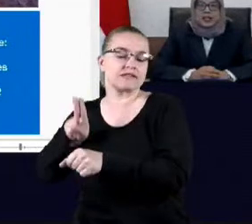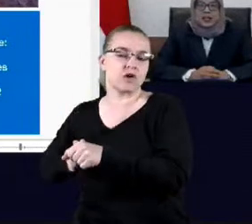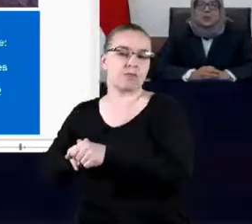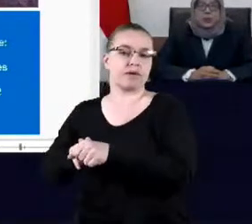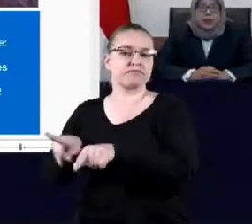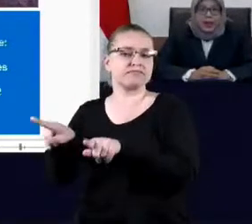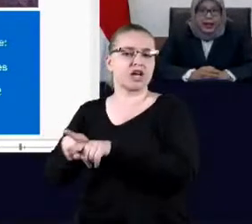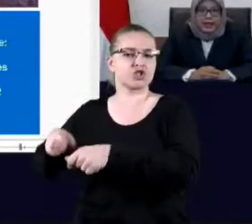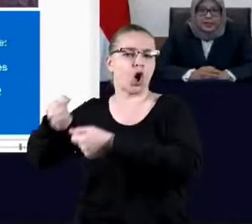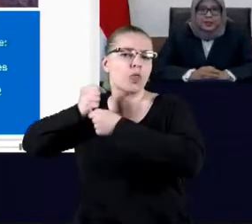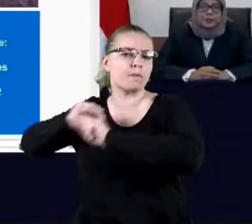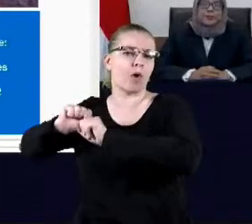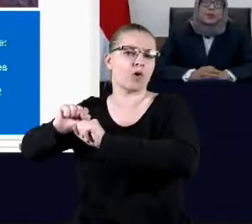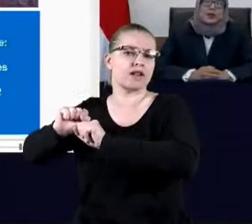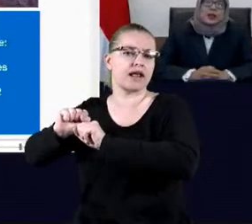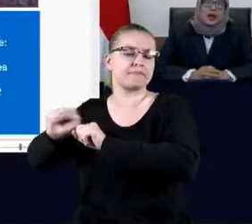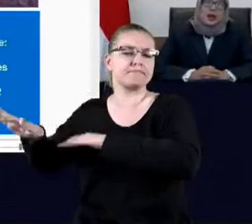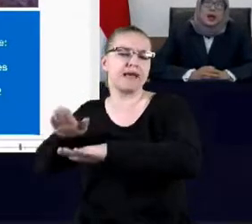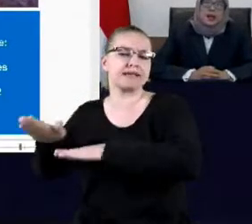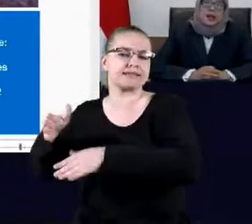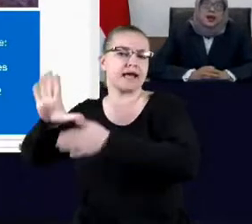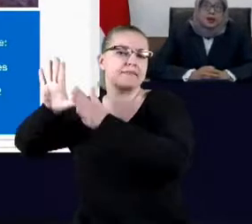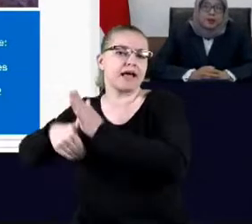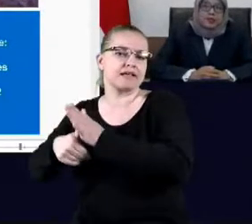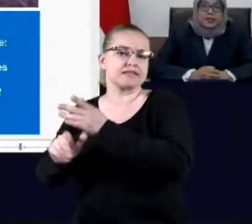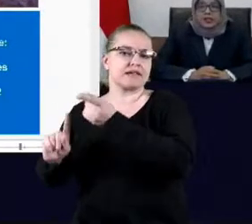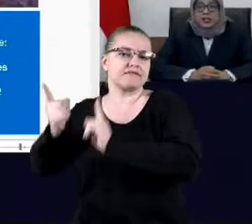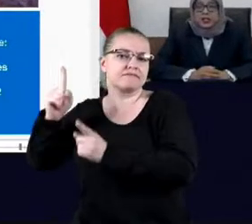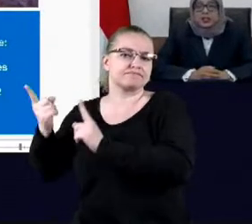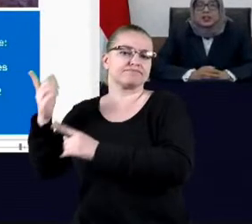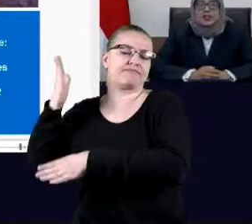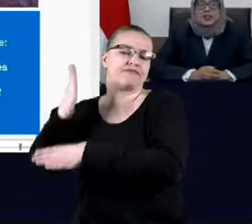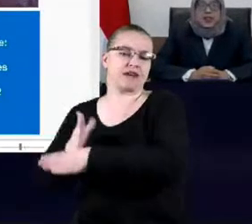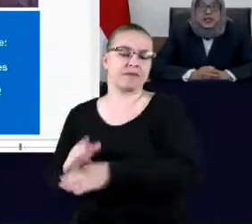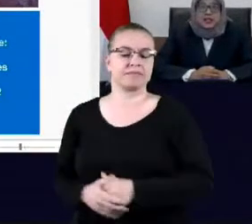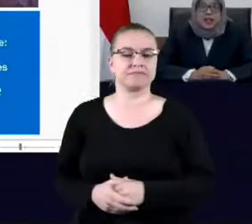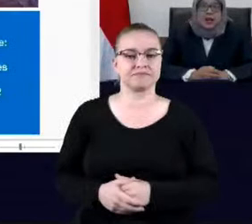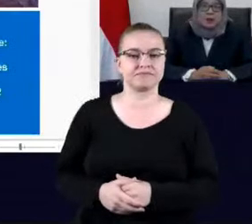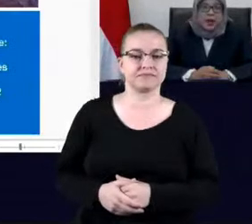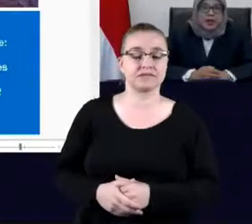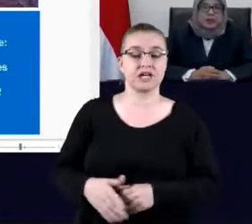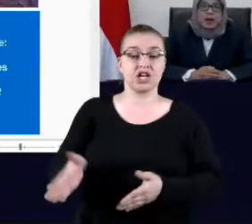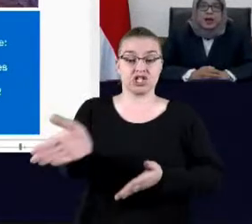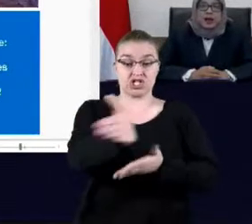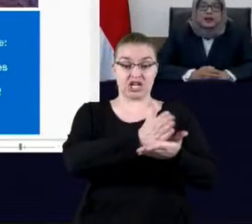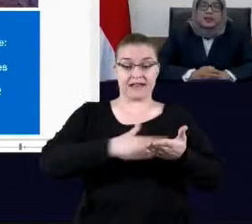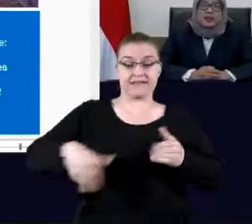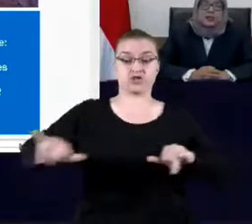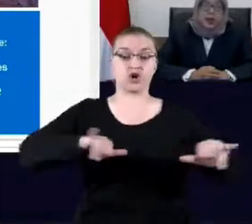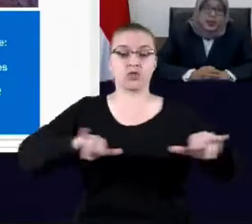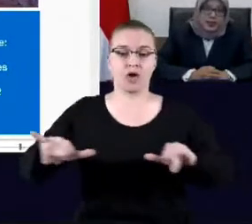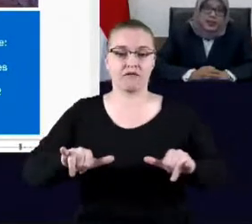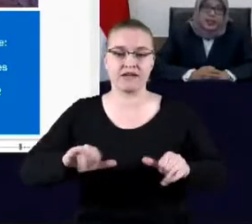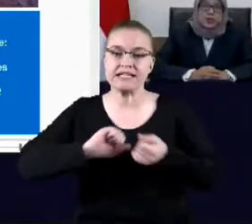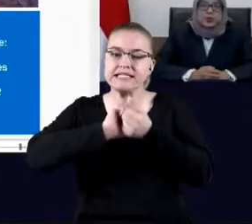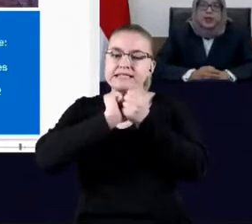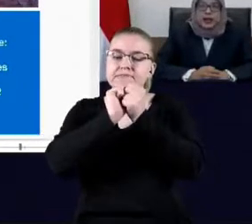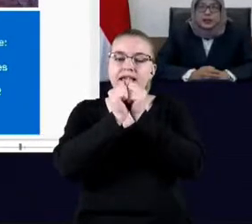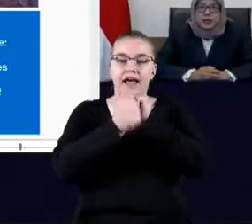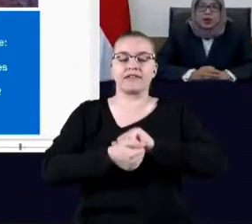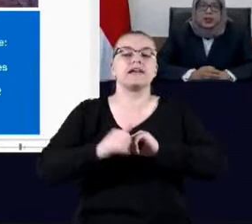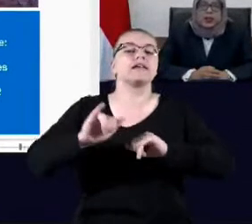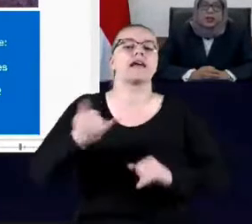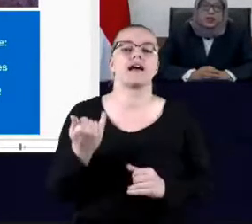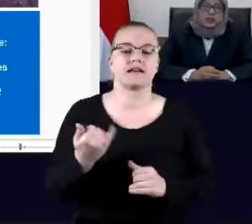sustain resilient urban areas. In the government sector, changes are made by creating a